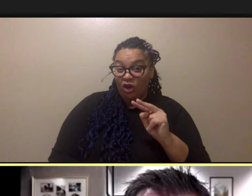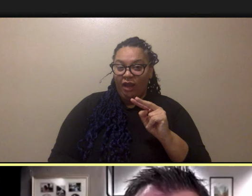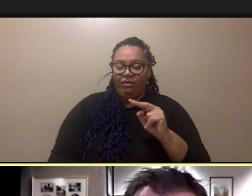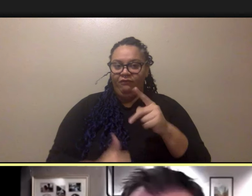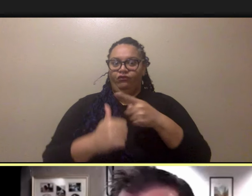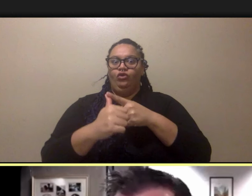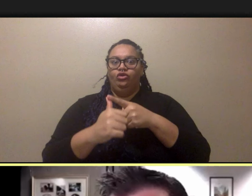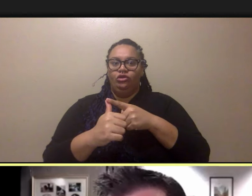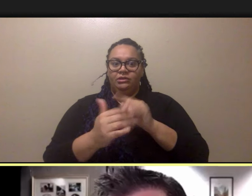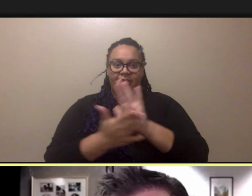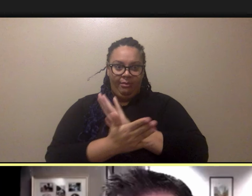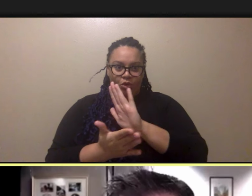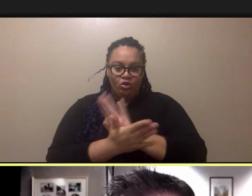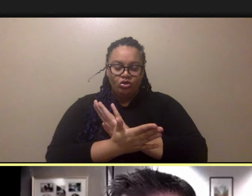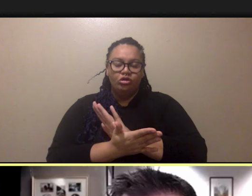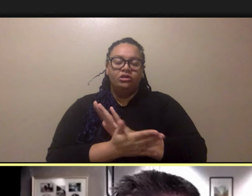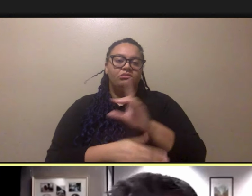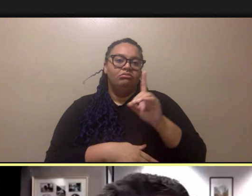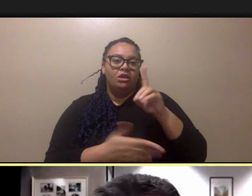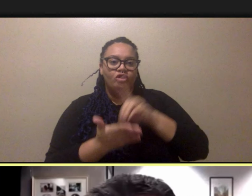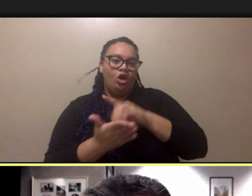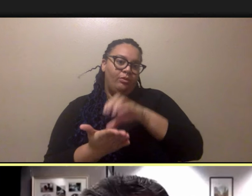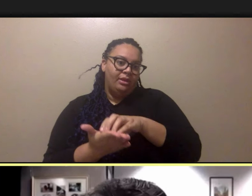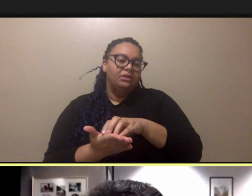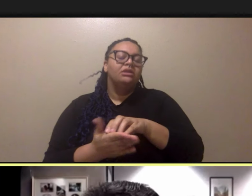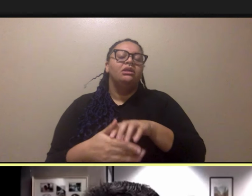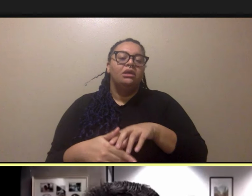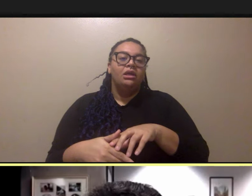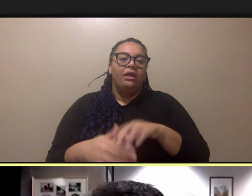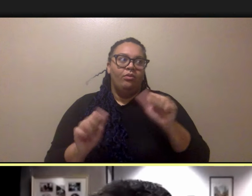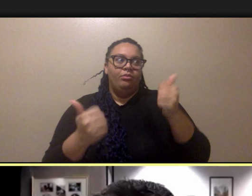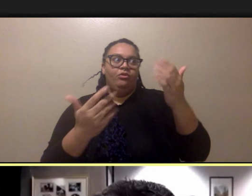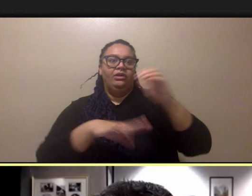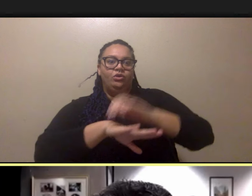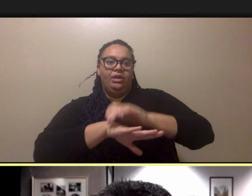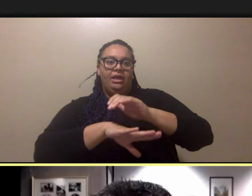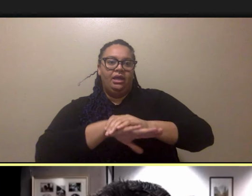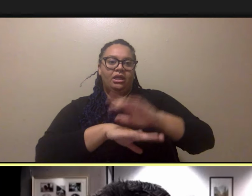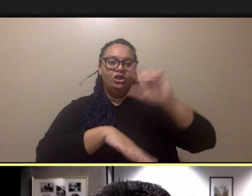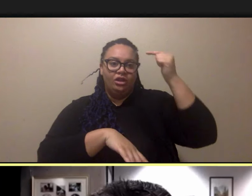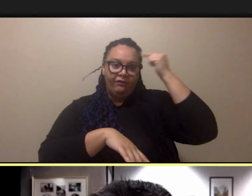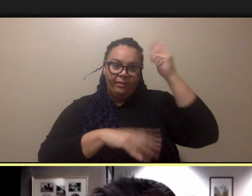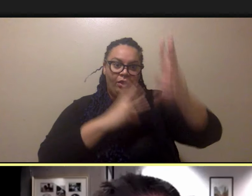the likes of Hakluyt, which they would present to the English government, royal government,